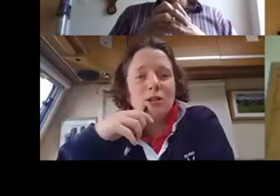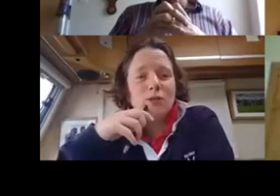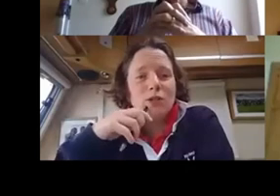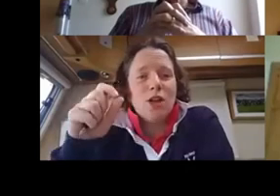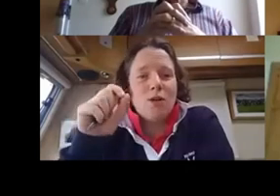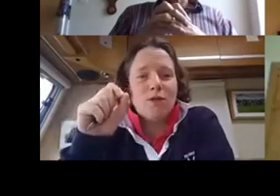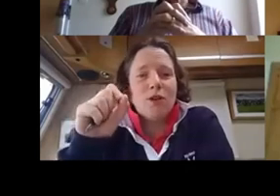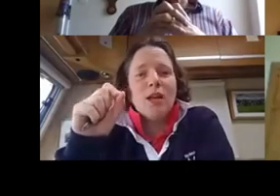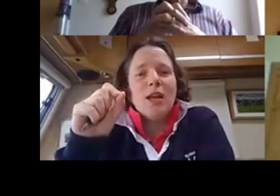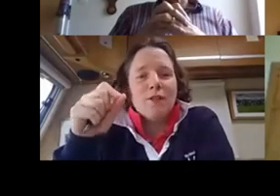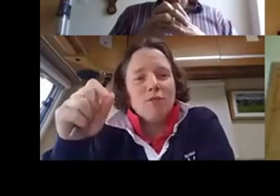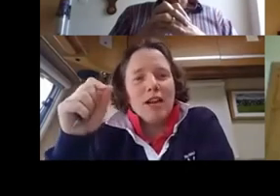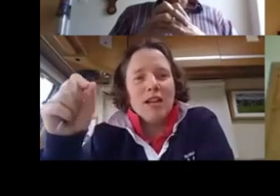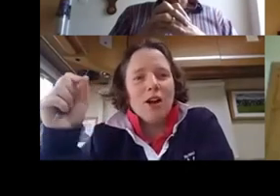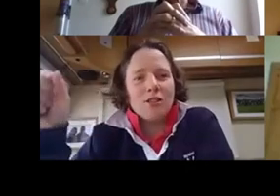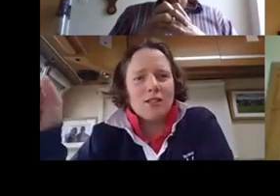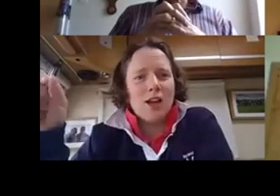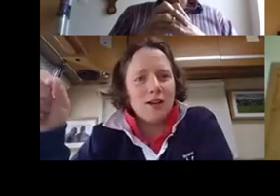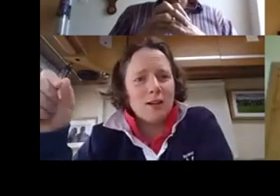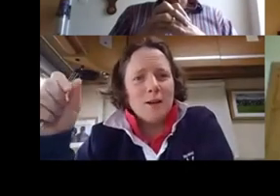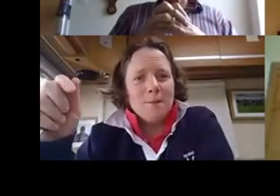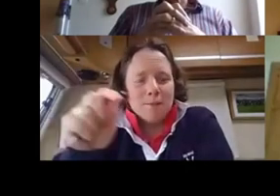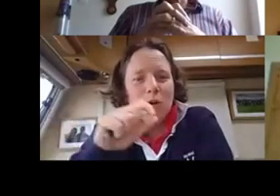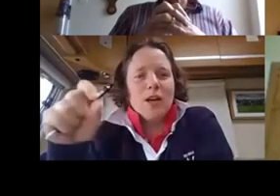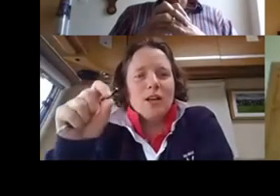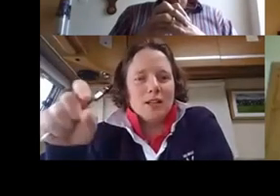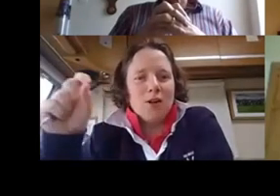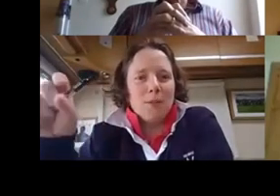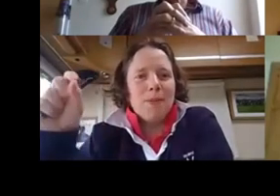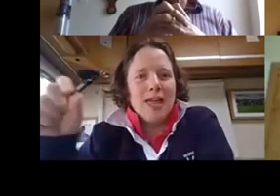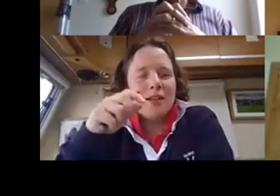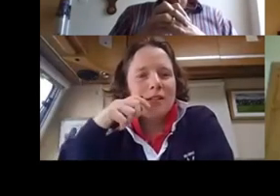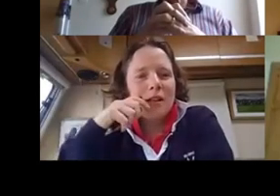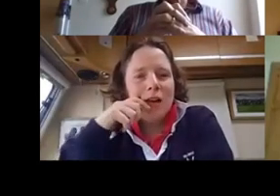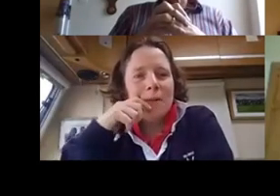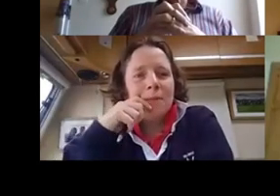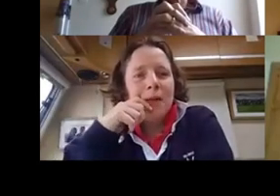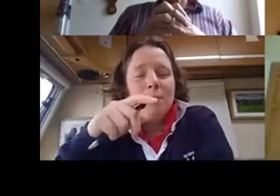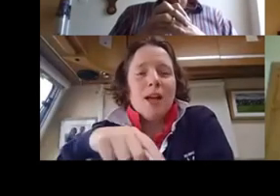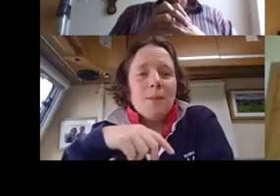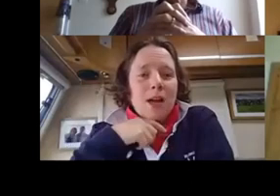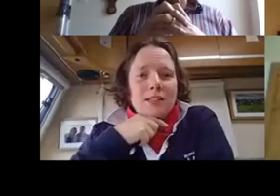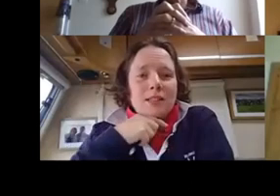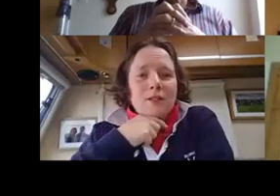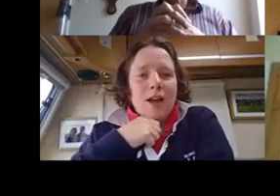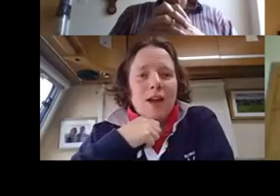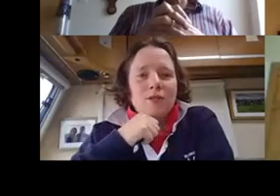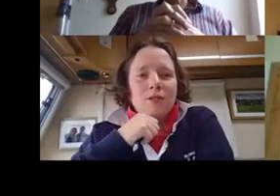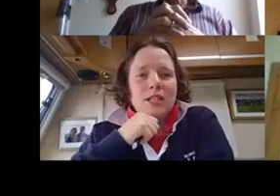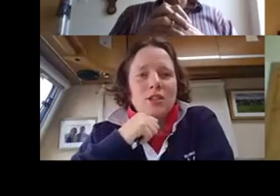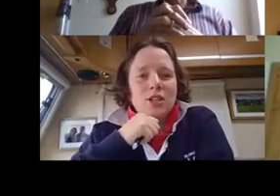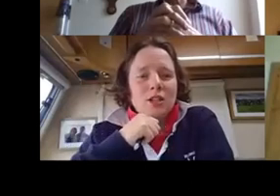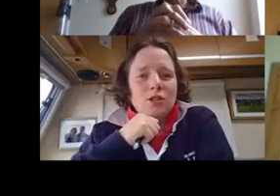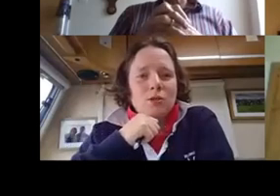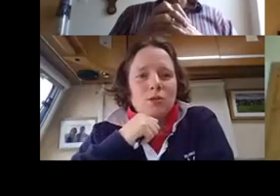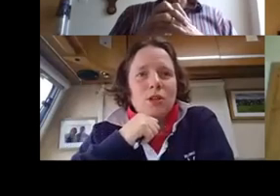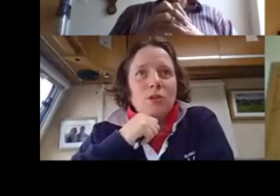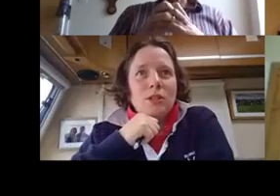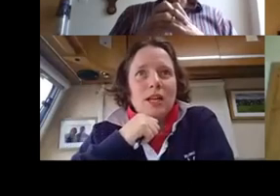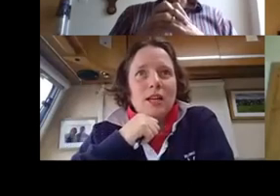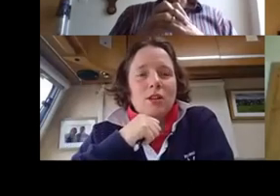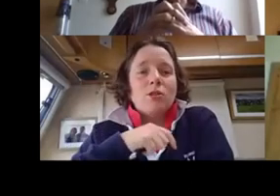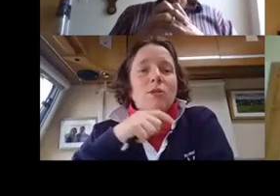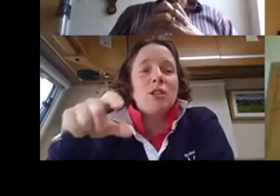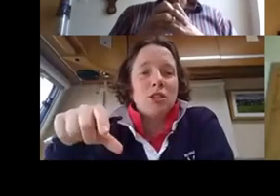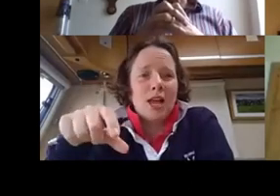quite useful to know if you, if they really are stuck on a bit. But I personally found for a teaching tool